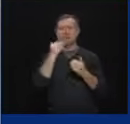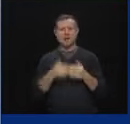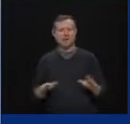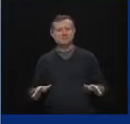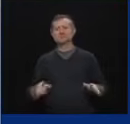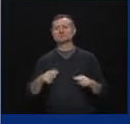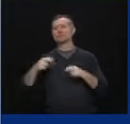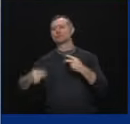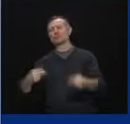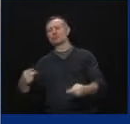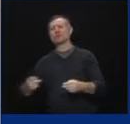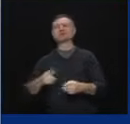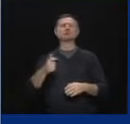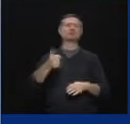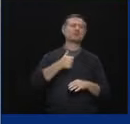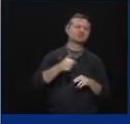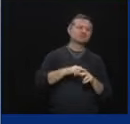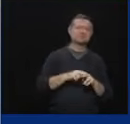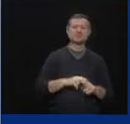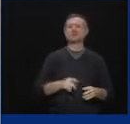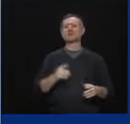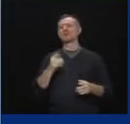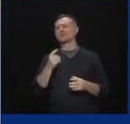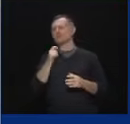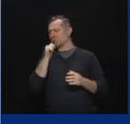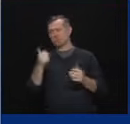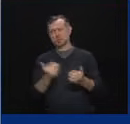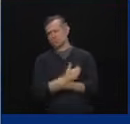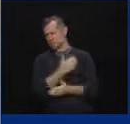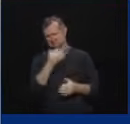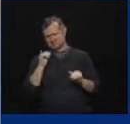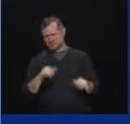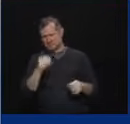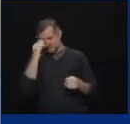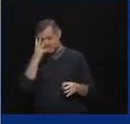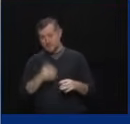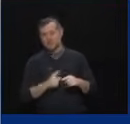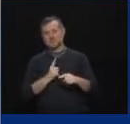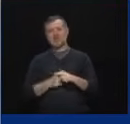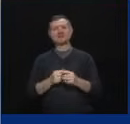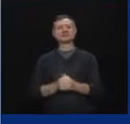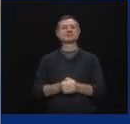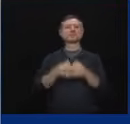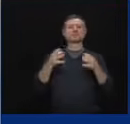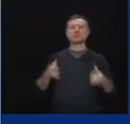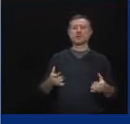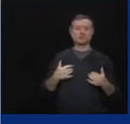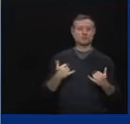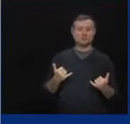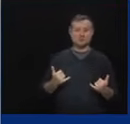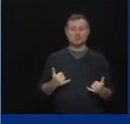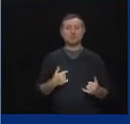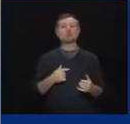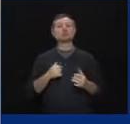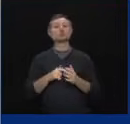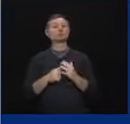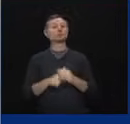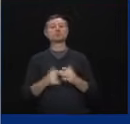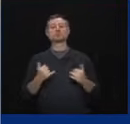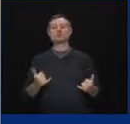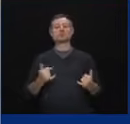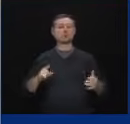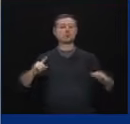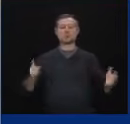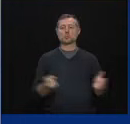transportation hubs. That is not new. But we also want to make sure that we expand this. And starting today, we're going to require masks at childcare